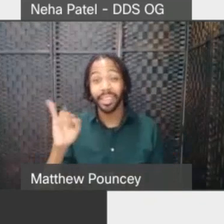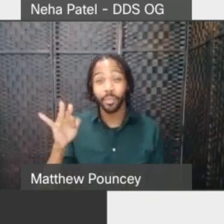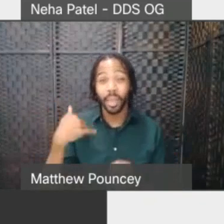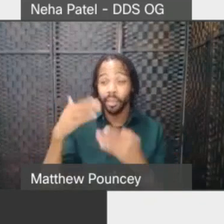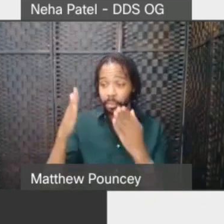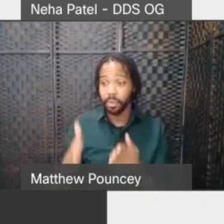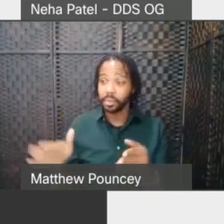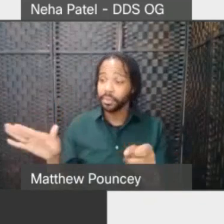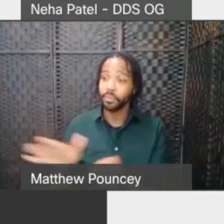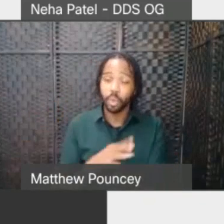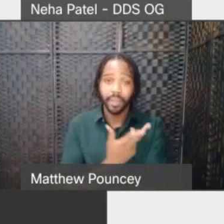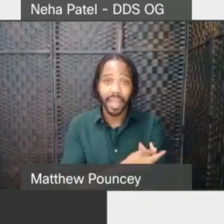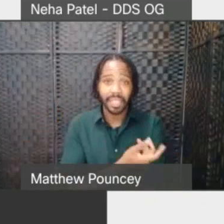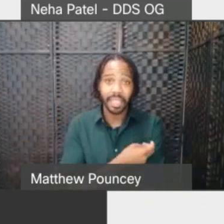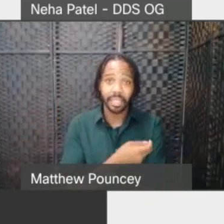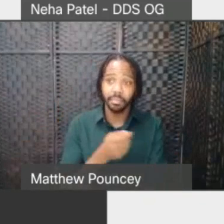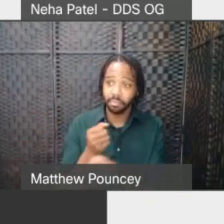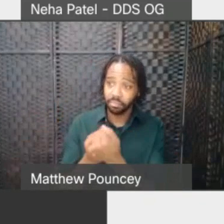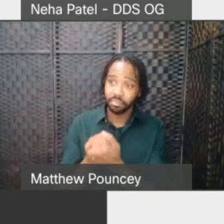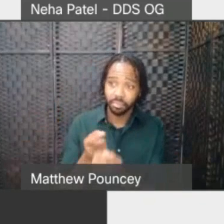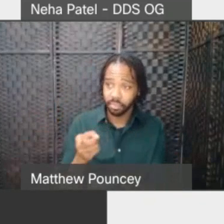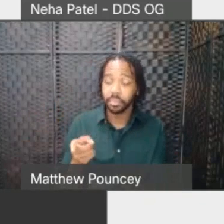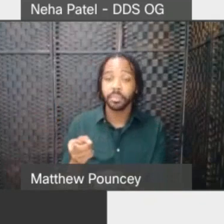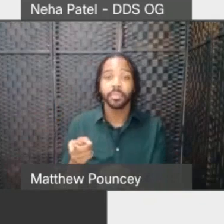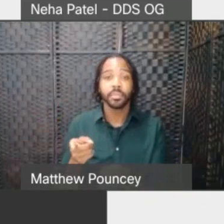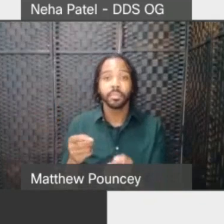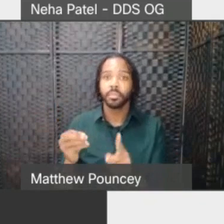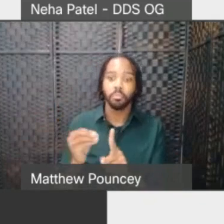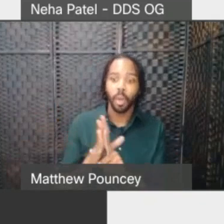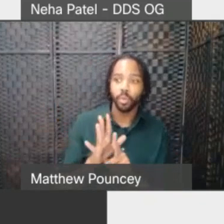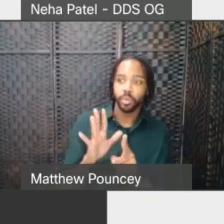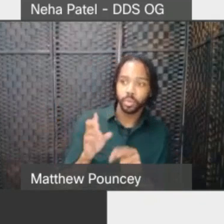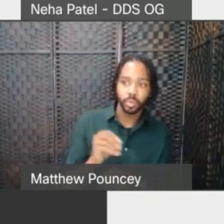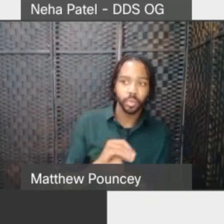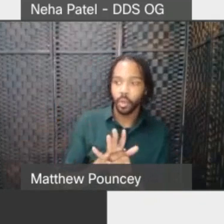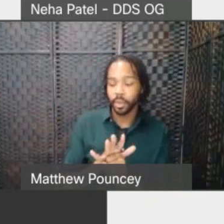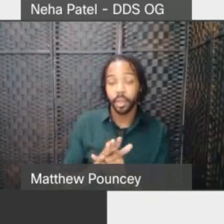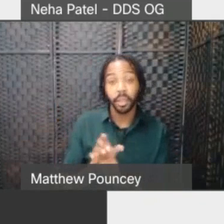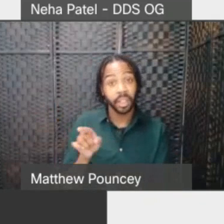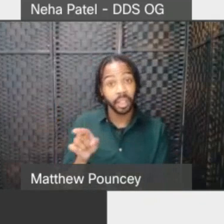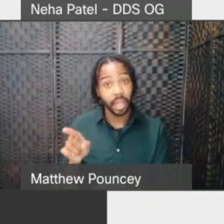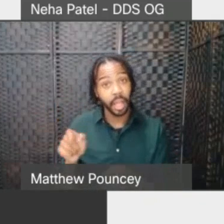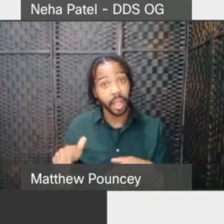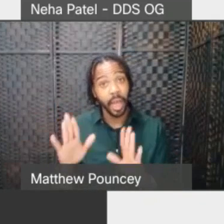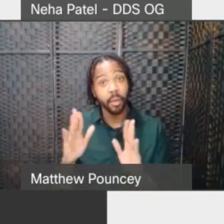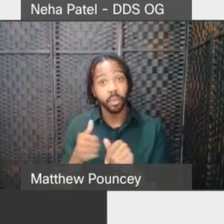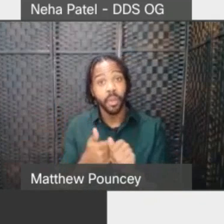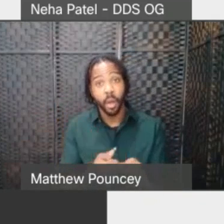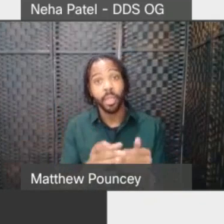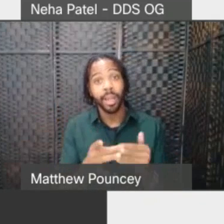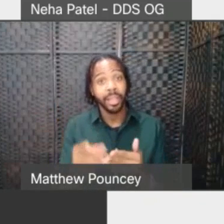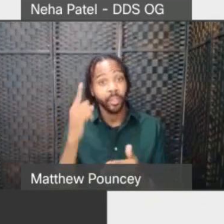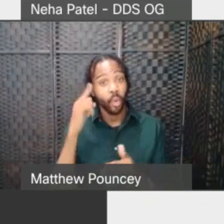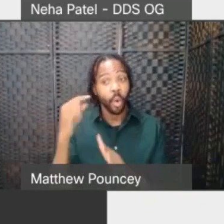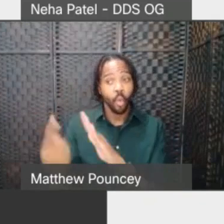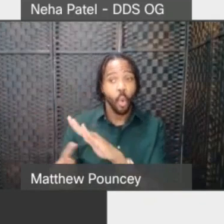vaccinated person supported is exposed to someone with COVID, are they allowed to follow the guidance for quarantine